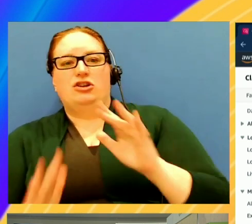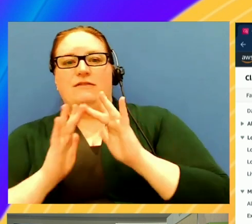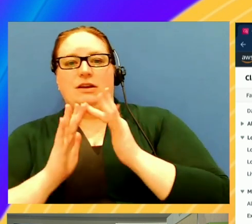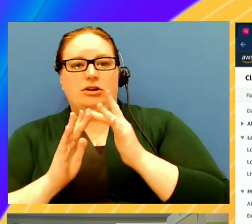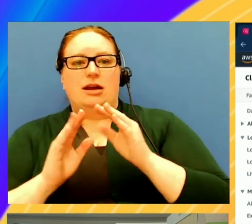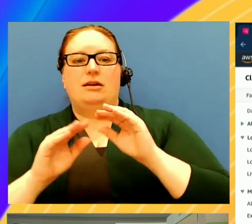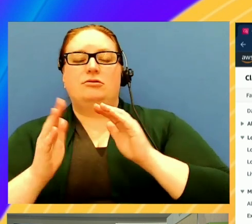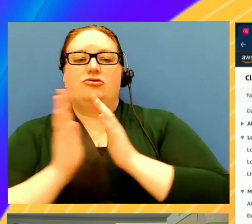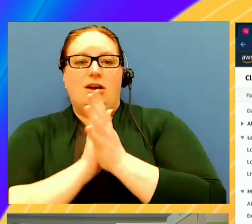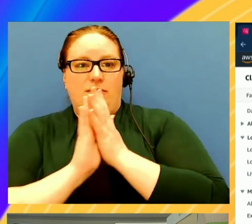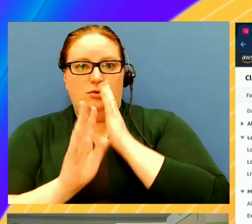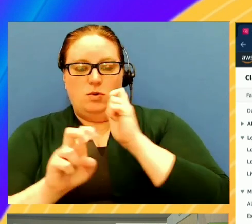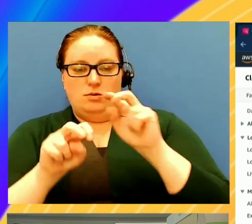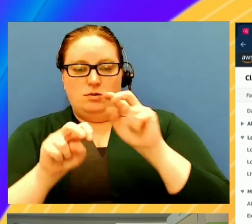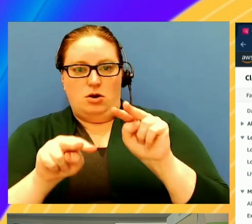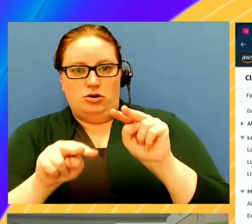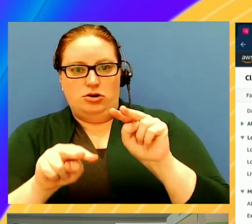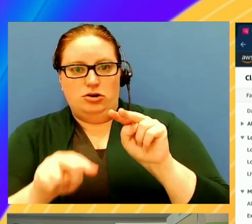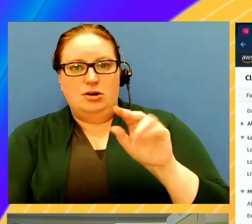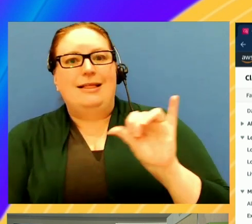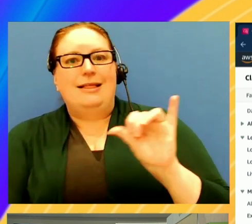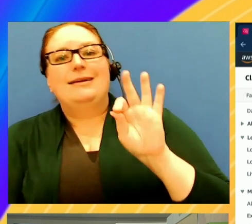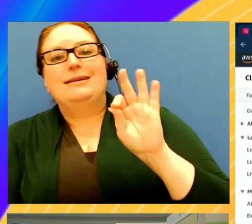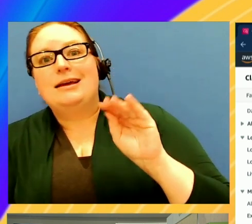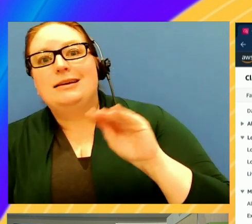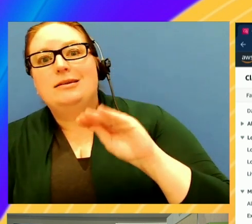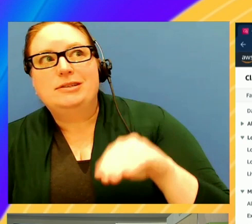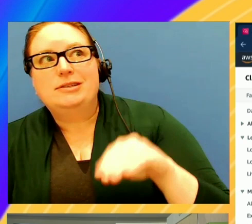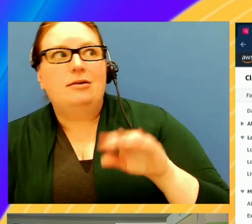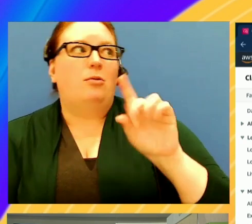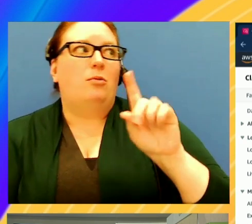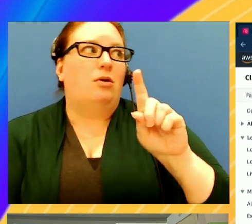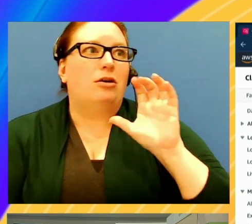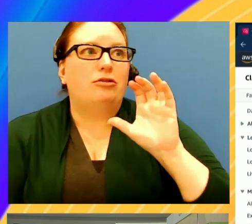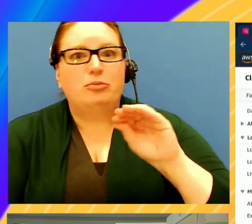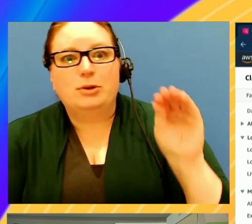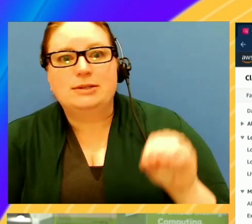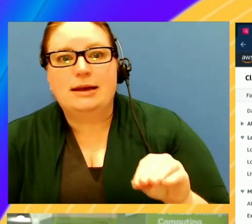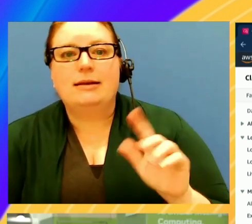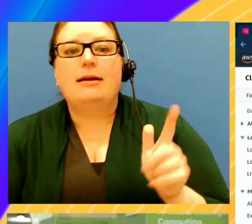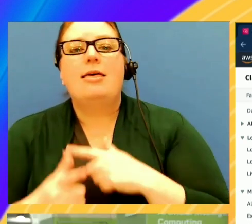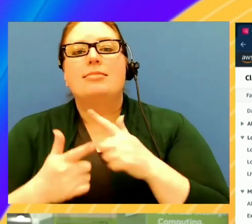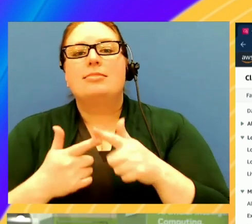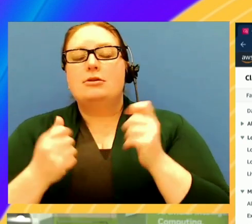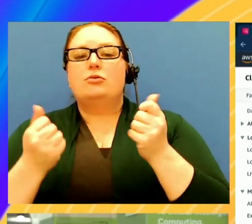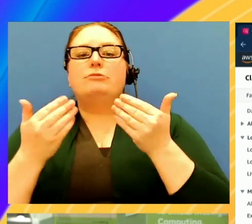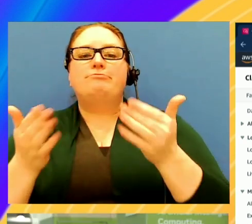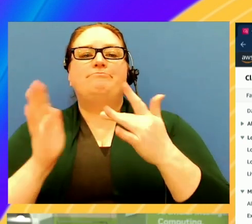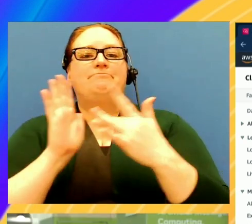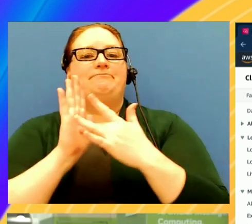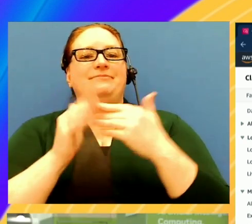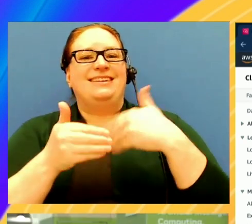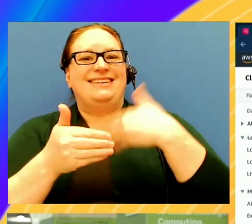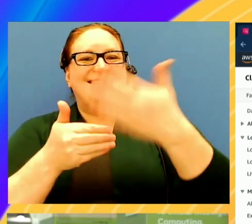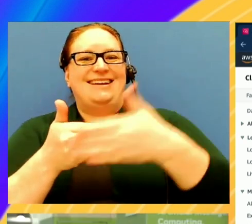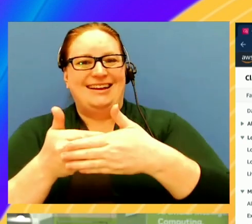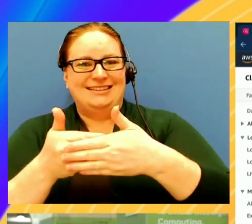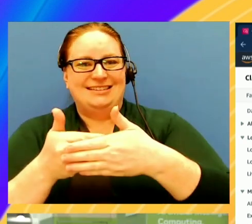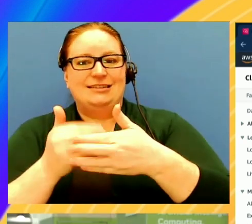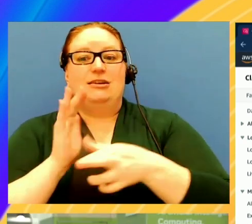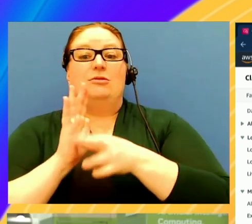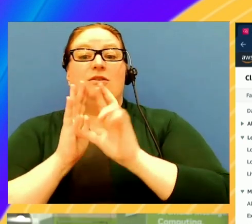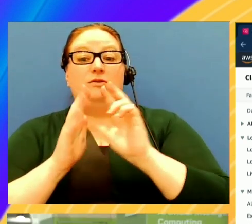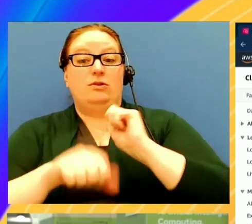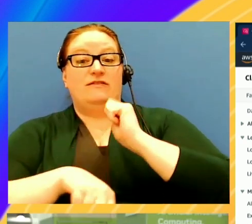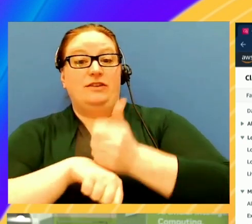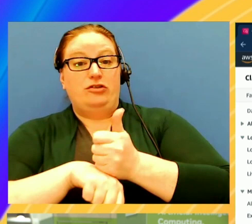to monitor, like 90% or 100% of the internet traffic, and then you would just hit next, review the configurations, and then